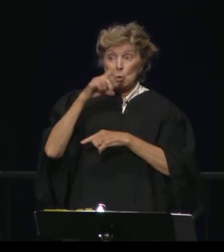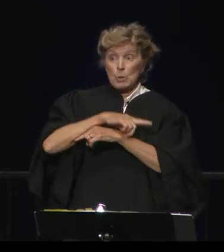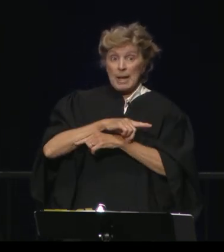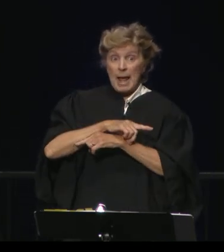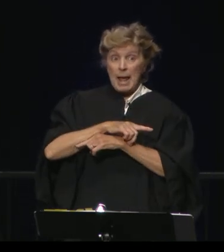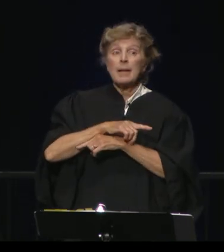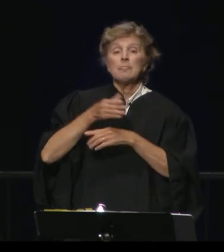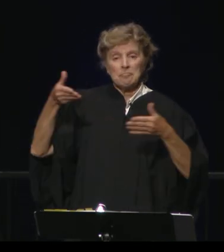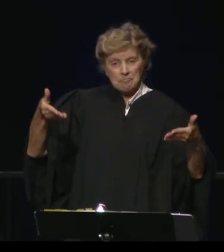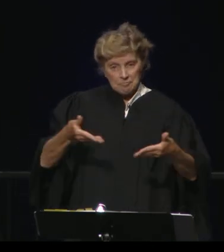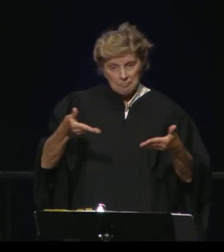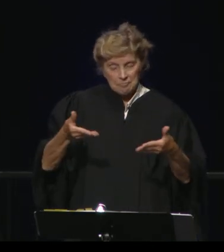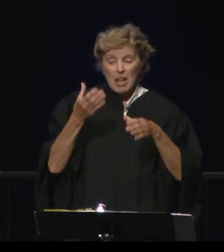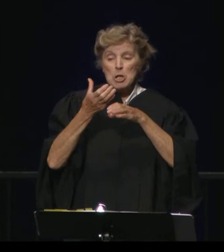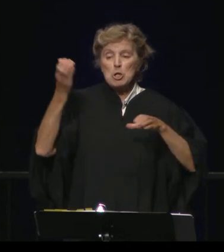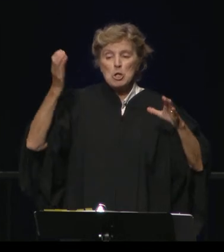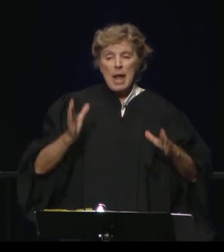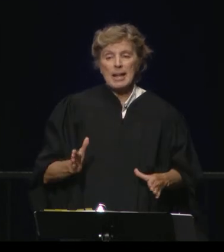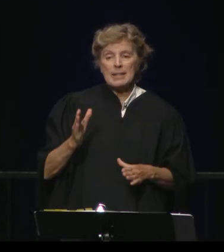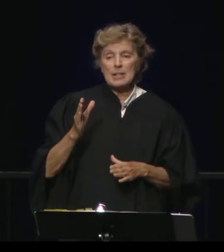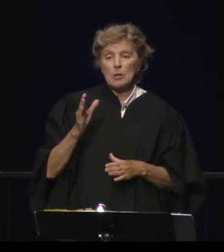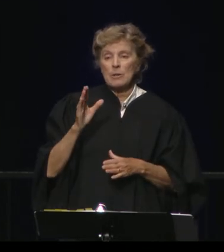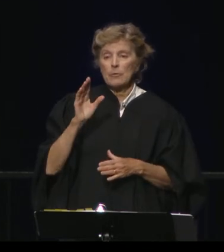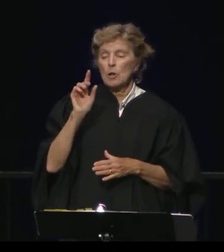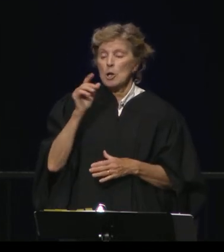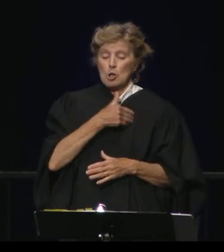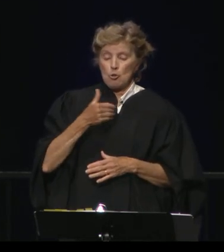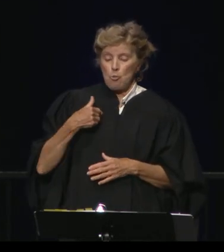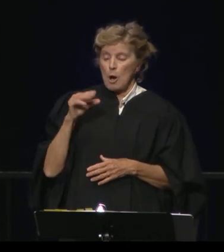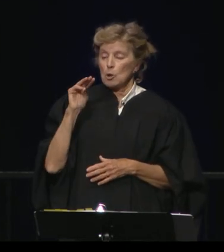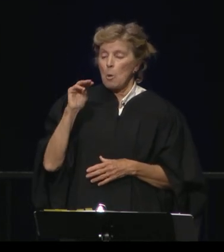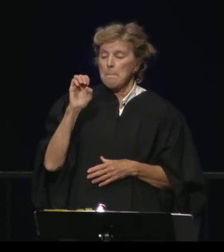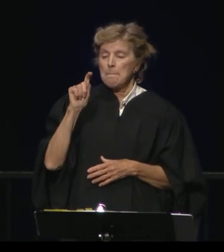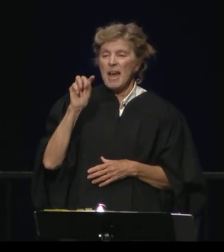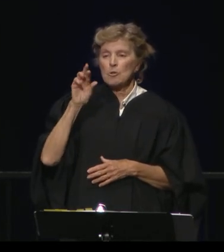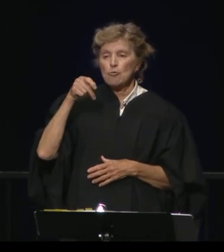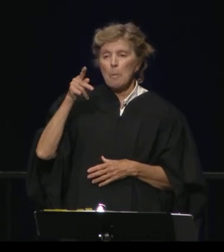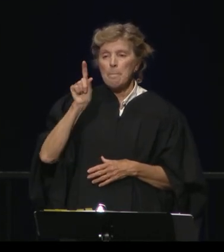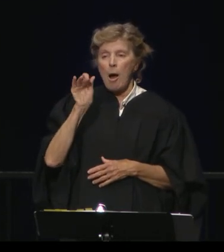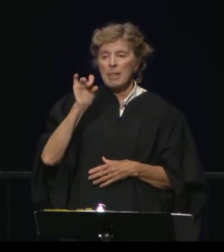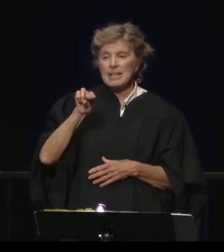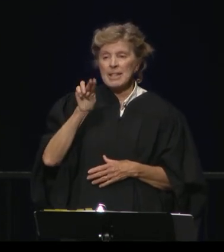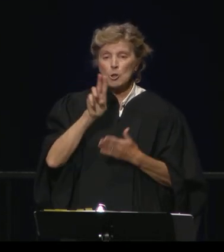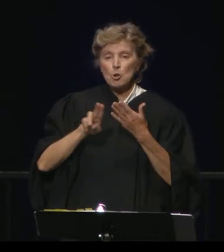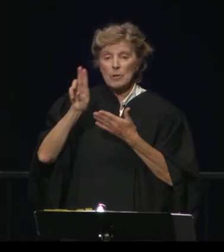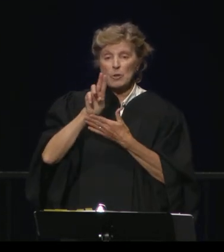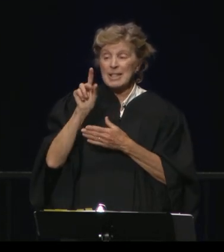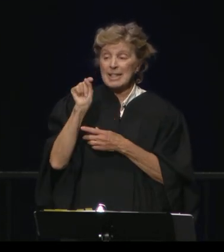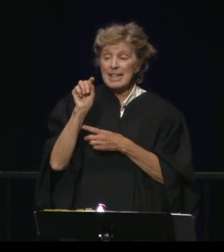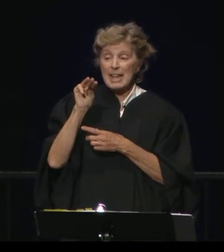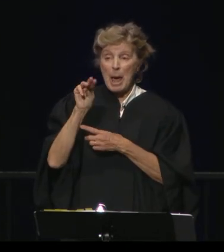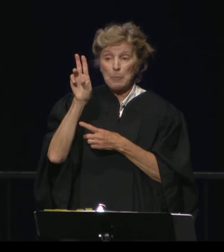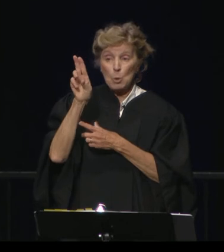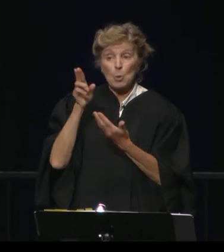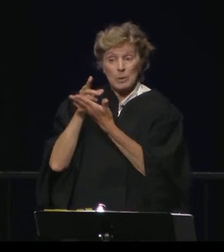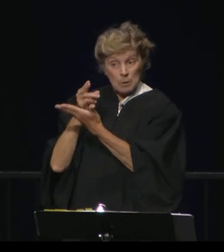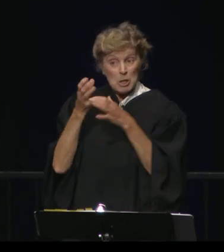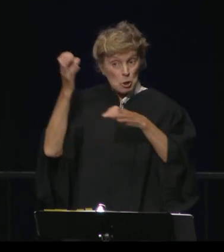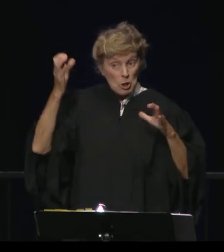now introduce you to the Chancellor of Toronto Metropolitan University, Janice Fukakusa.